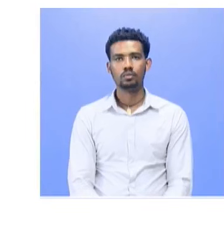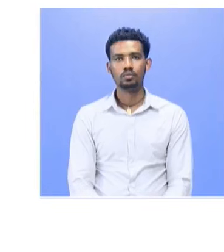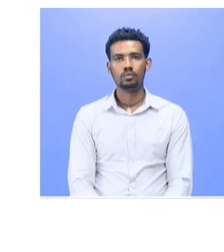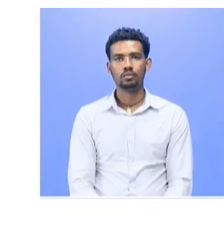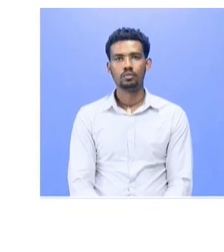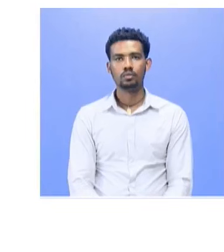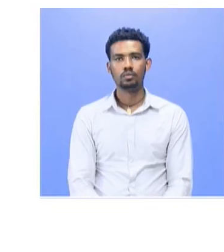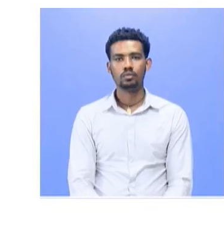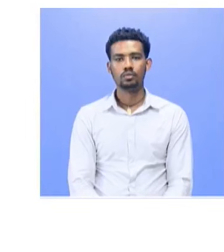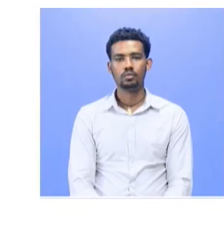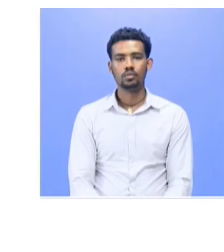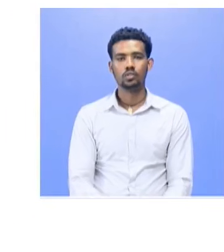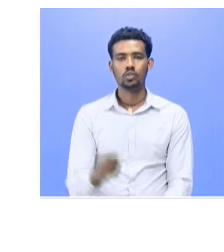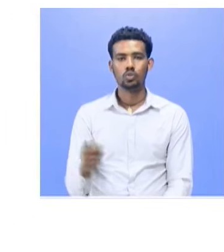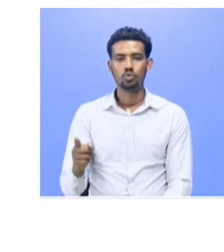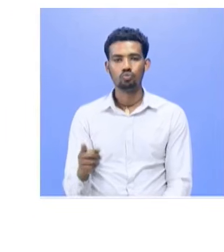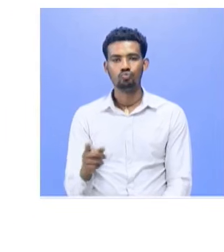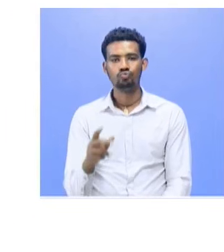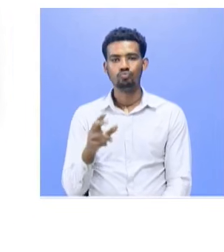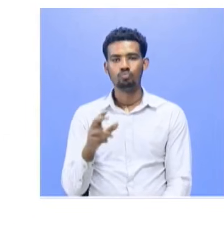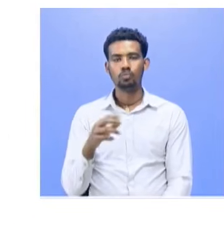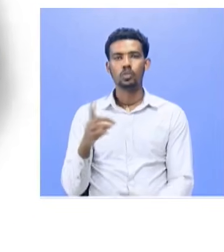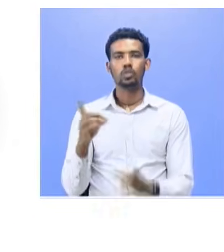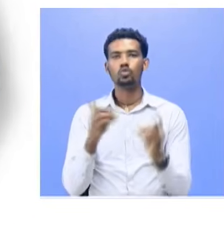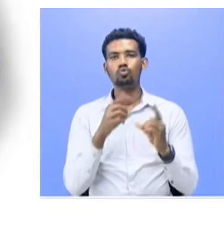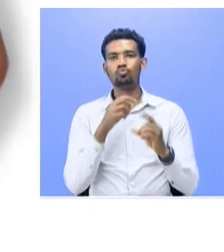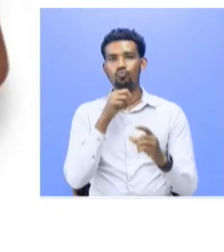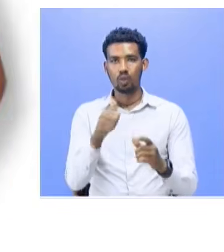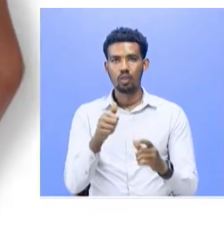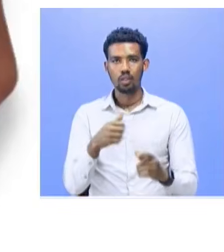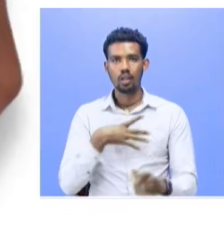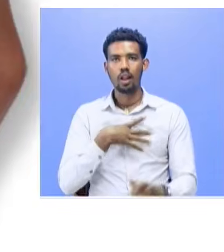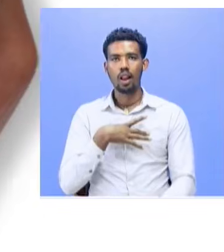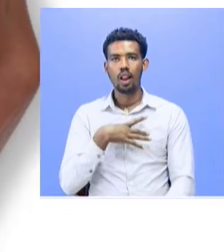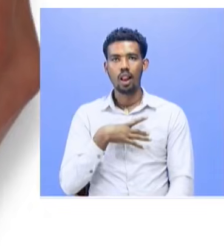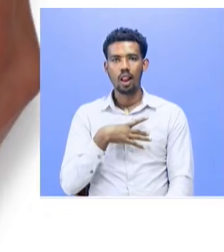like watching much.